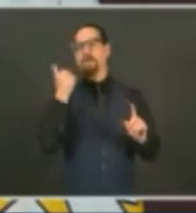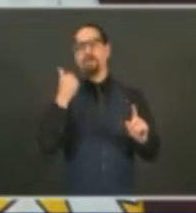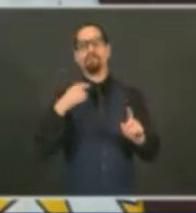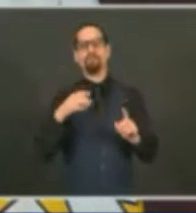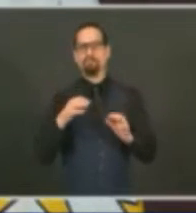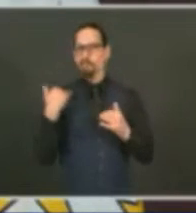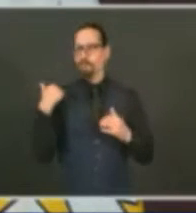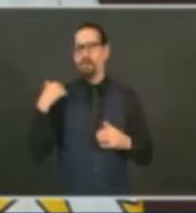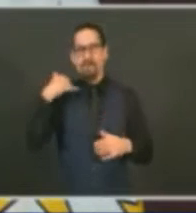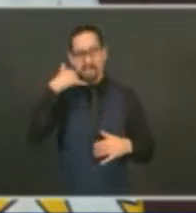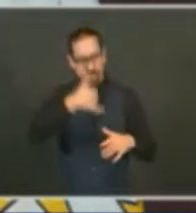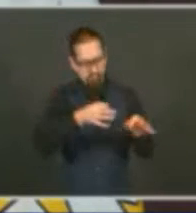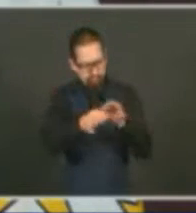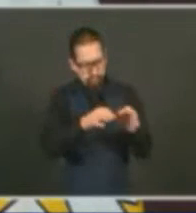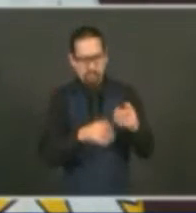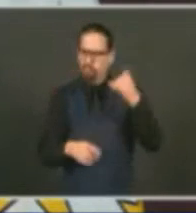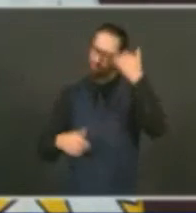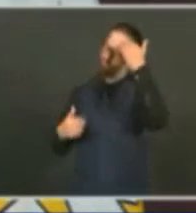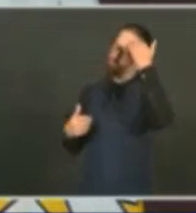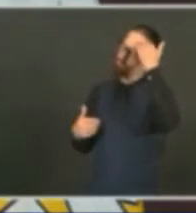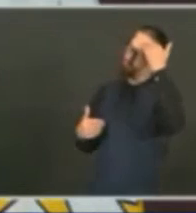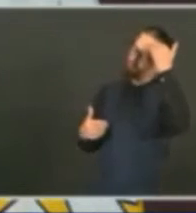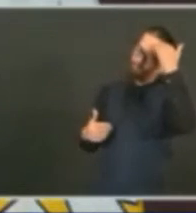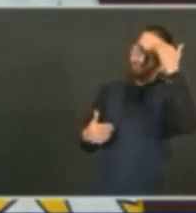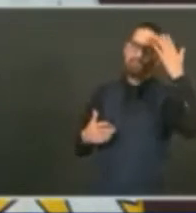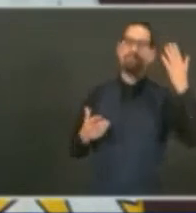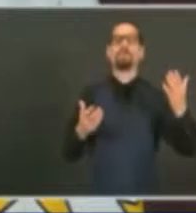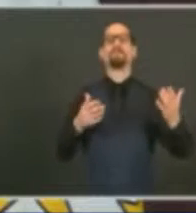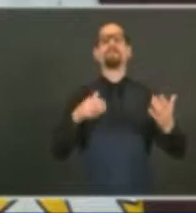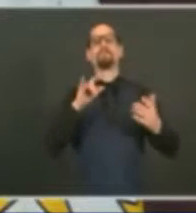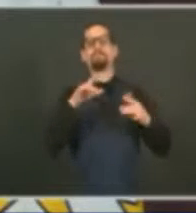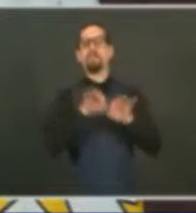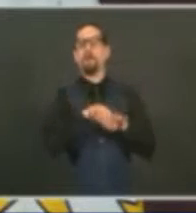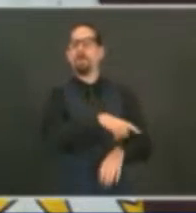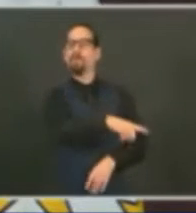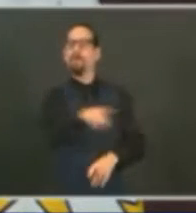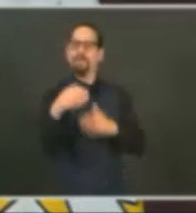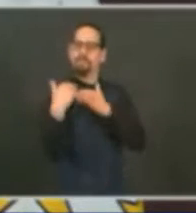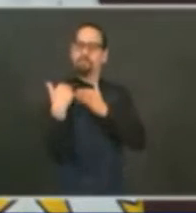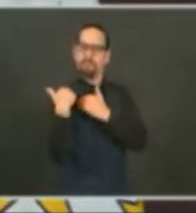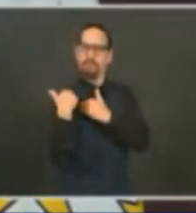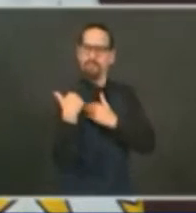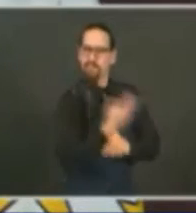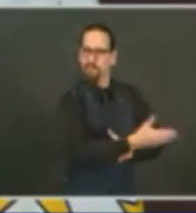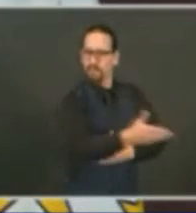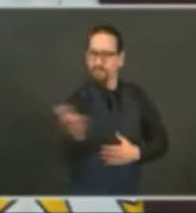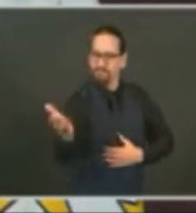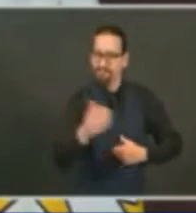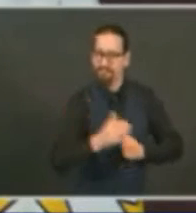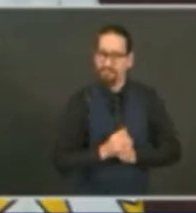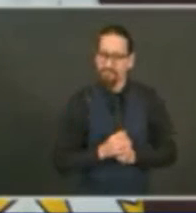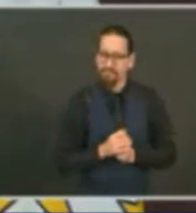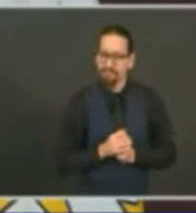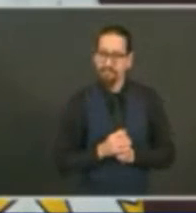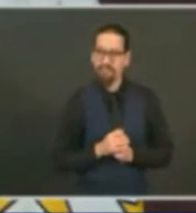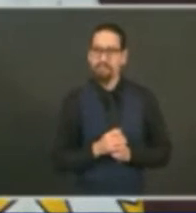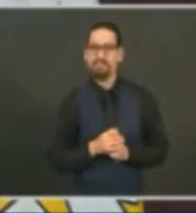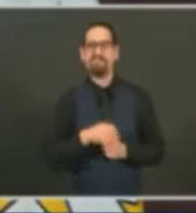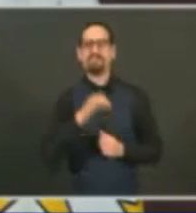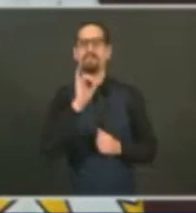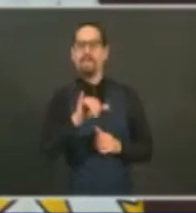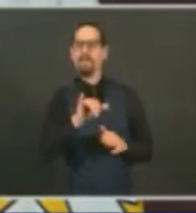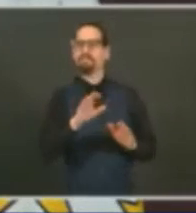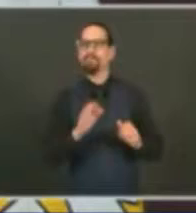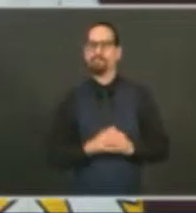shared responsibility is also allowing us to keep our hands wrapped around the case investigation, contact